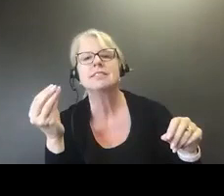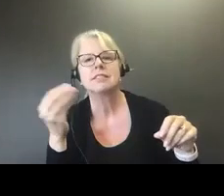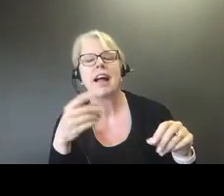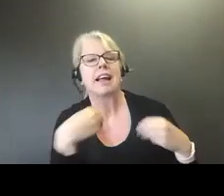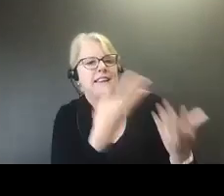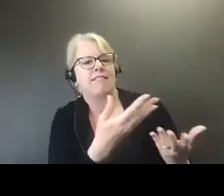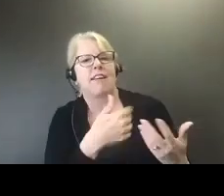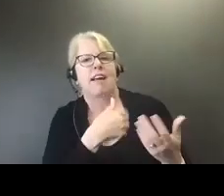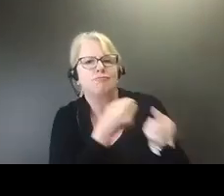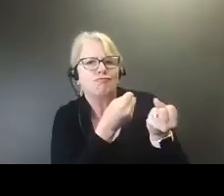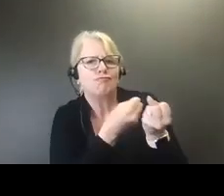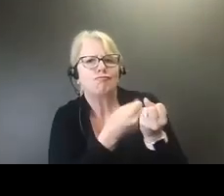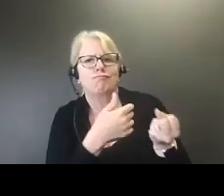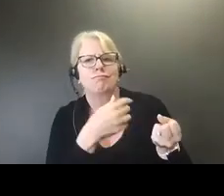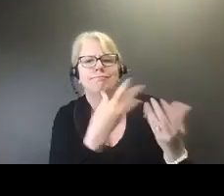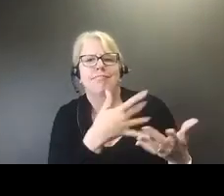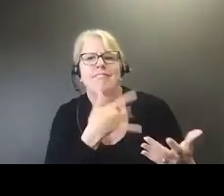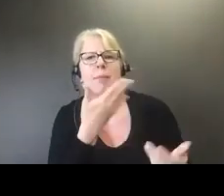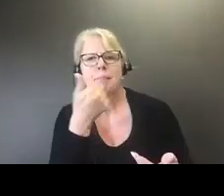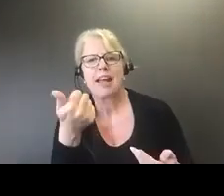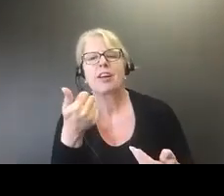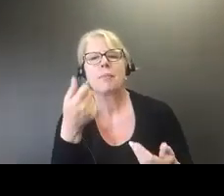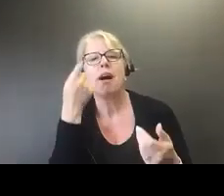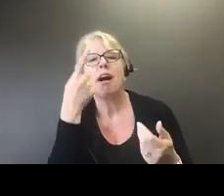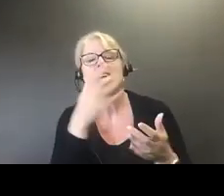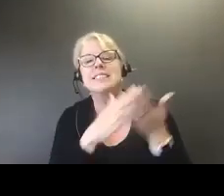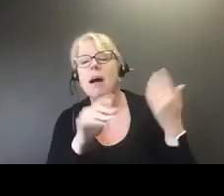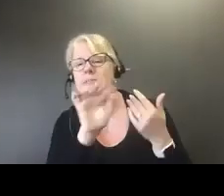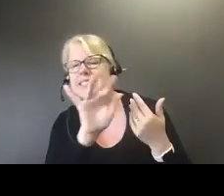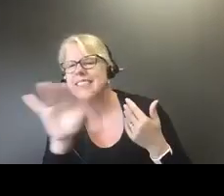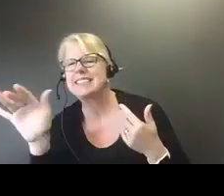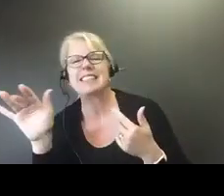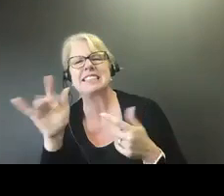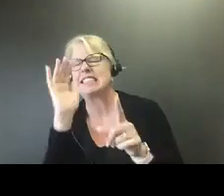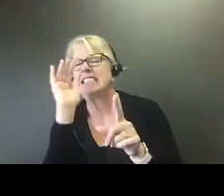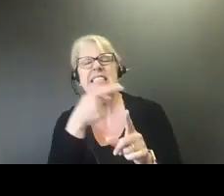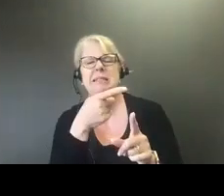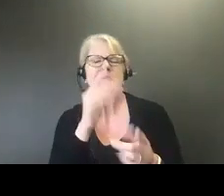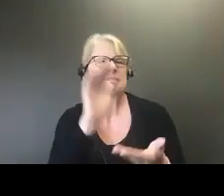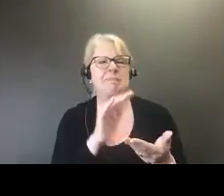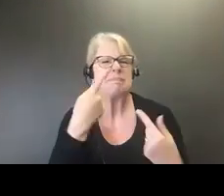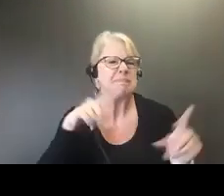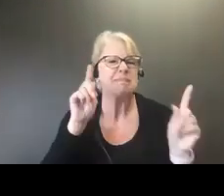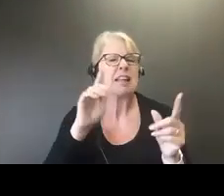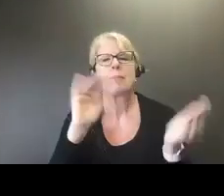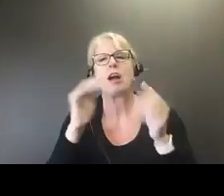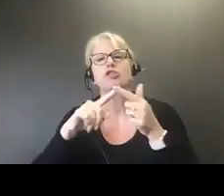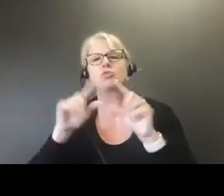better. However, in many of the studies, it's been less effective than some of the other group